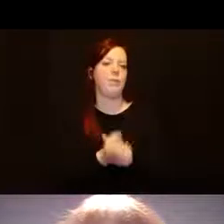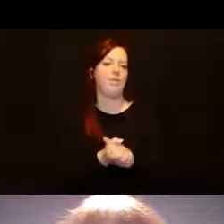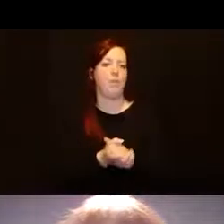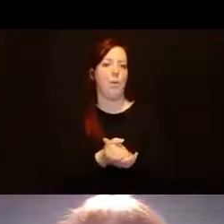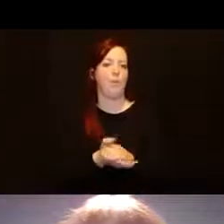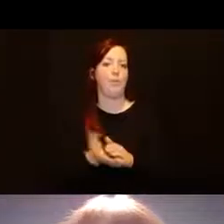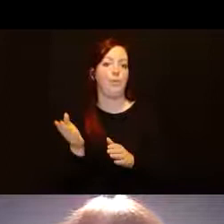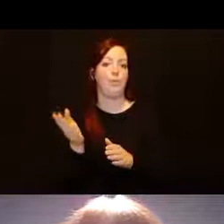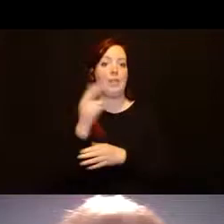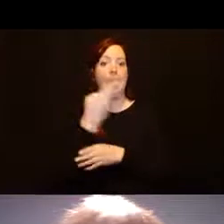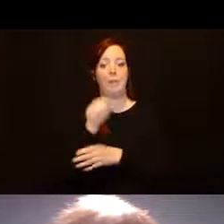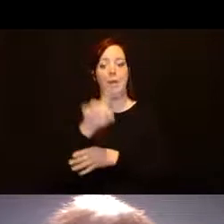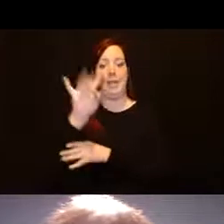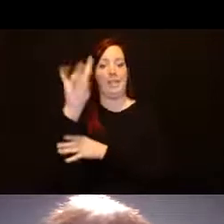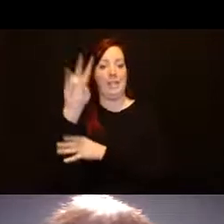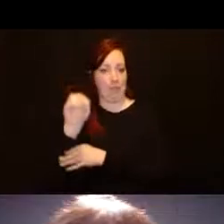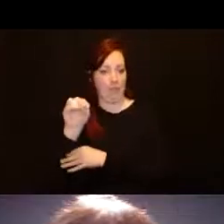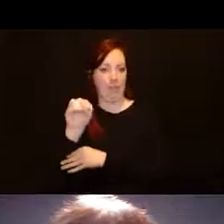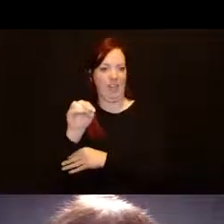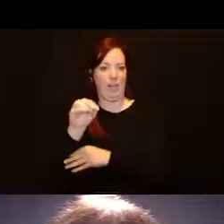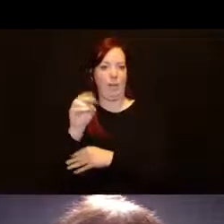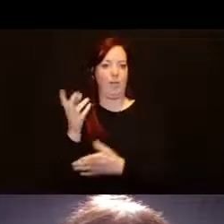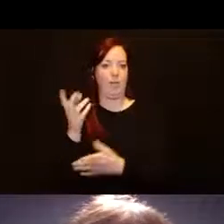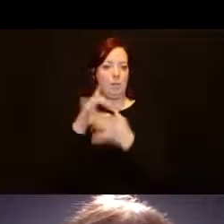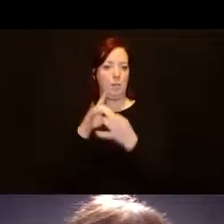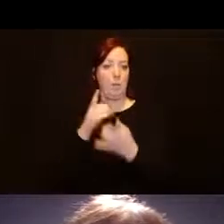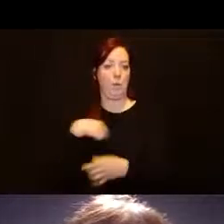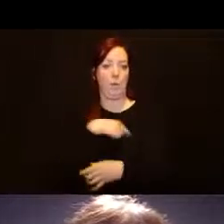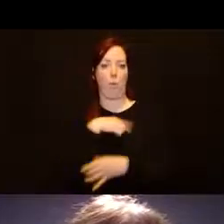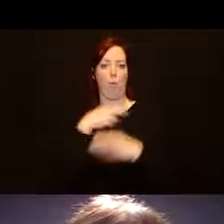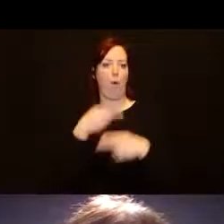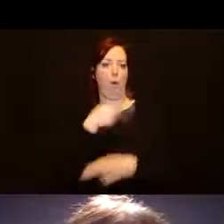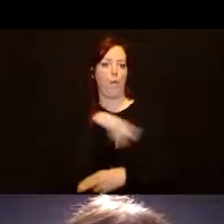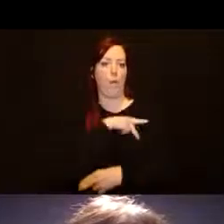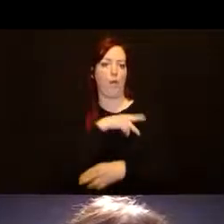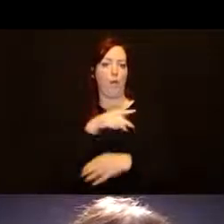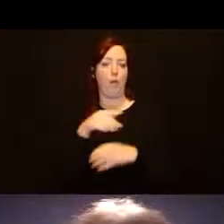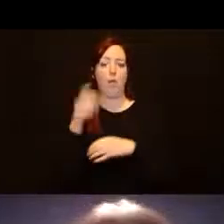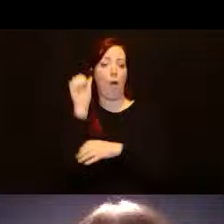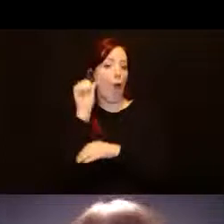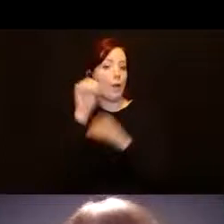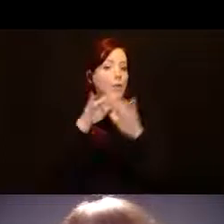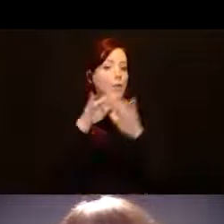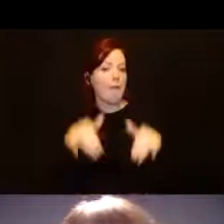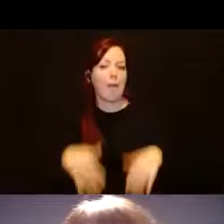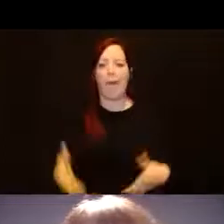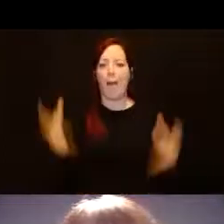call personal audio system, including headsets and so on, and iPad,